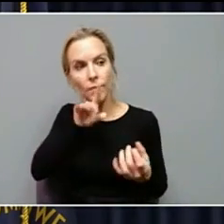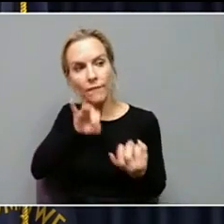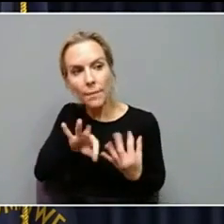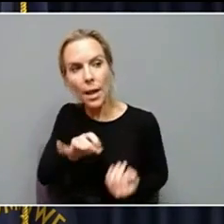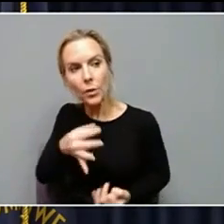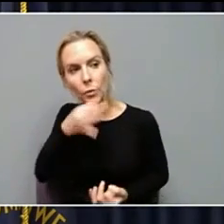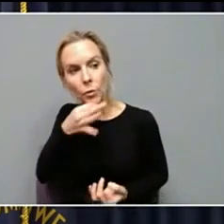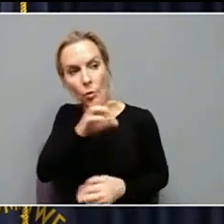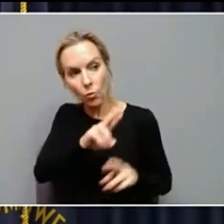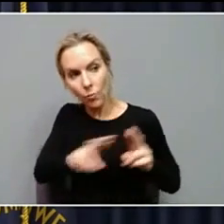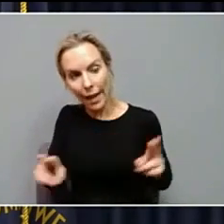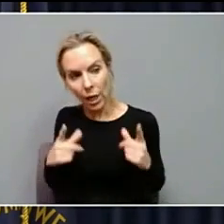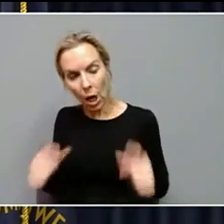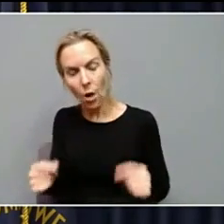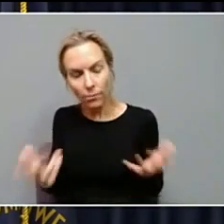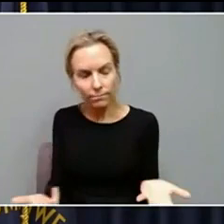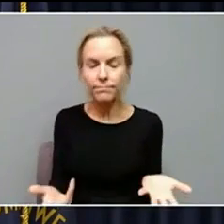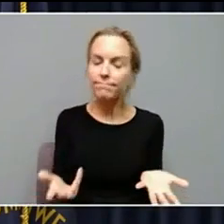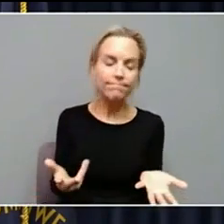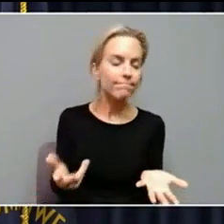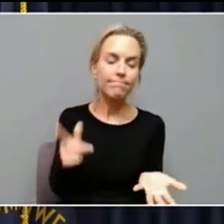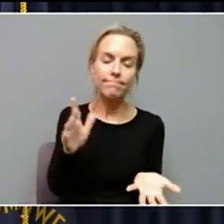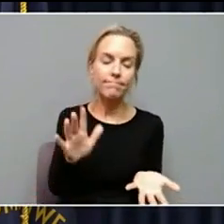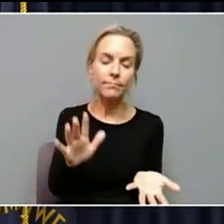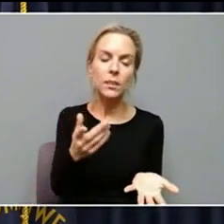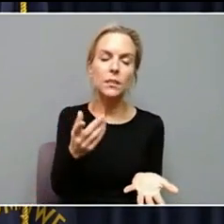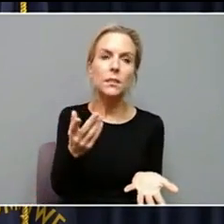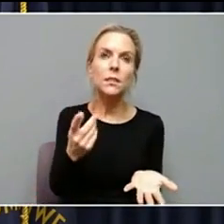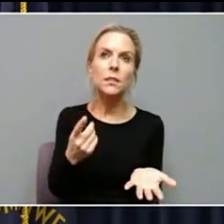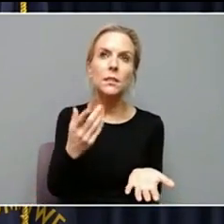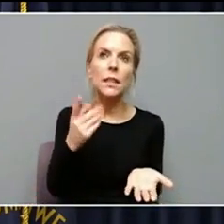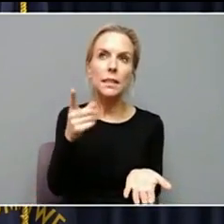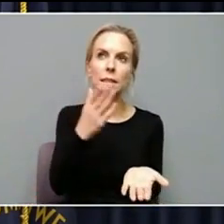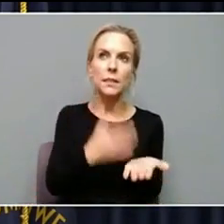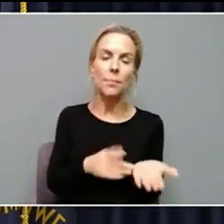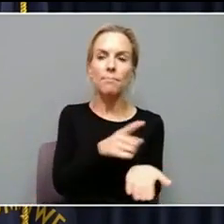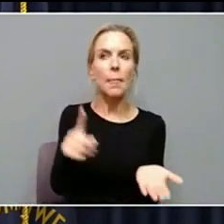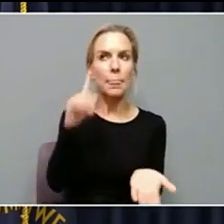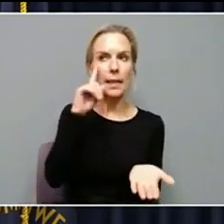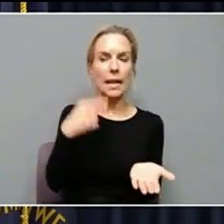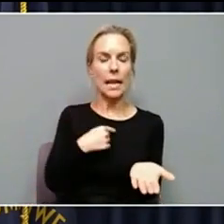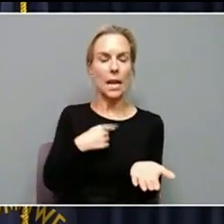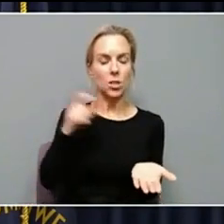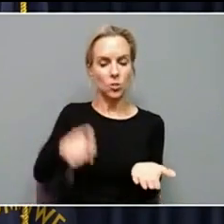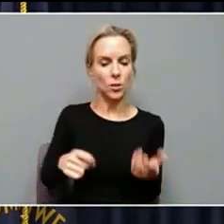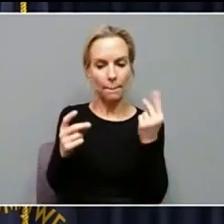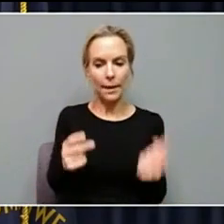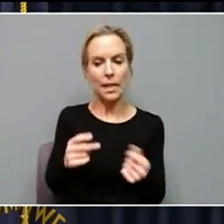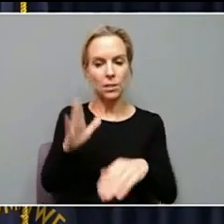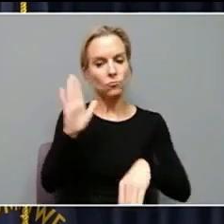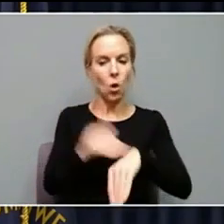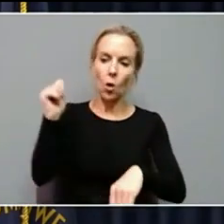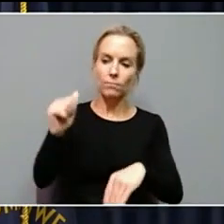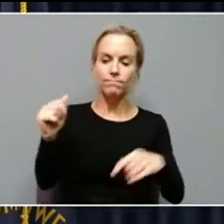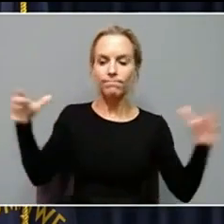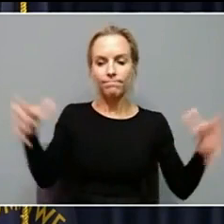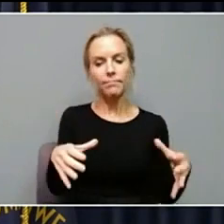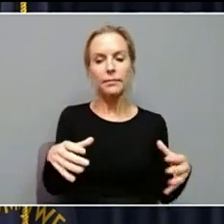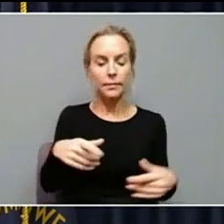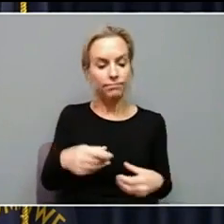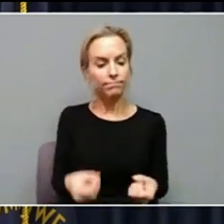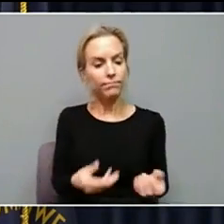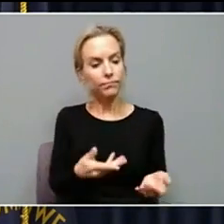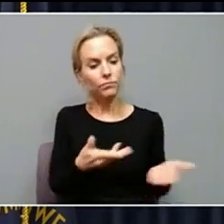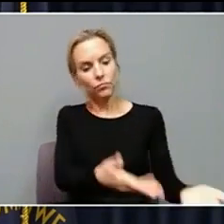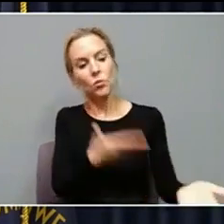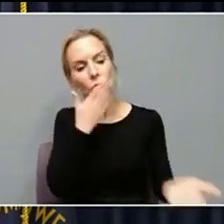But listen, there are those that think, you know, I should immediately call them in and say, here's the ball, good luck. And that's